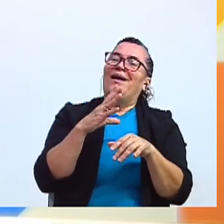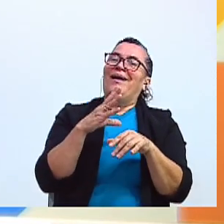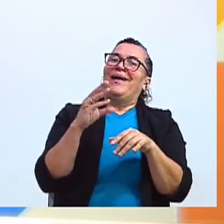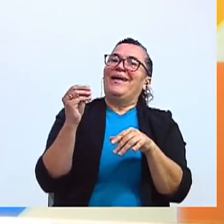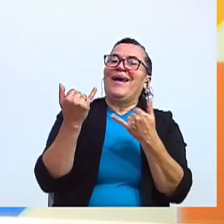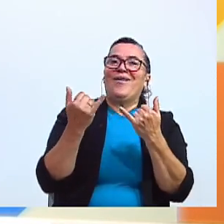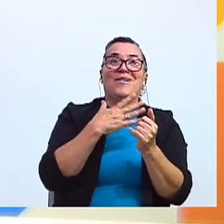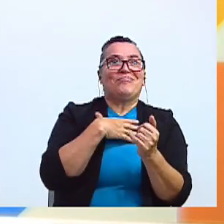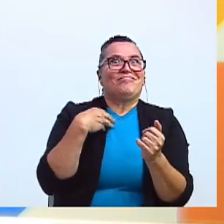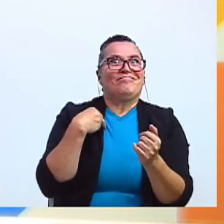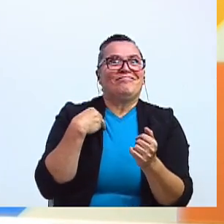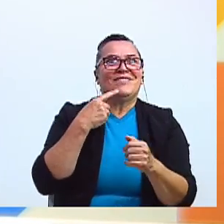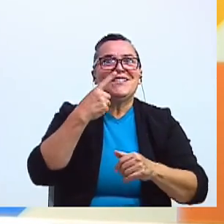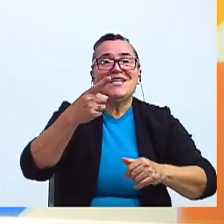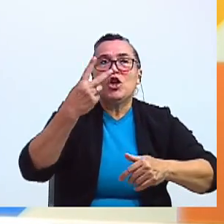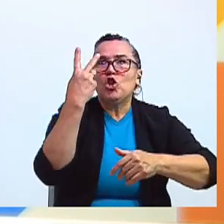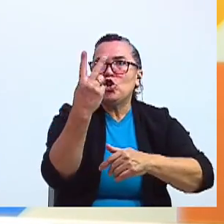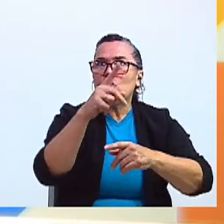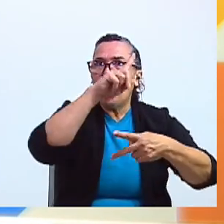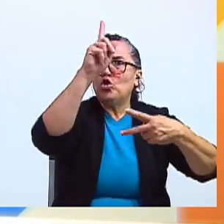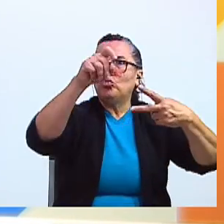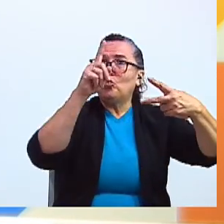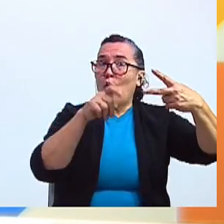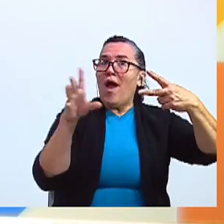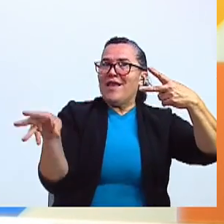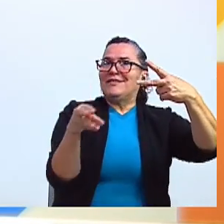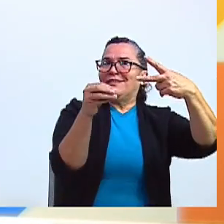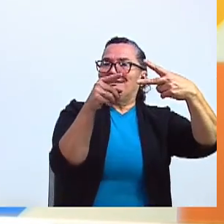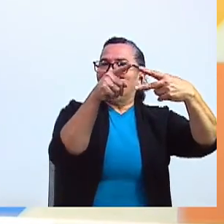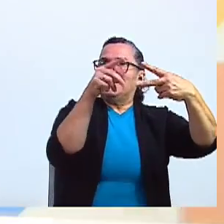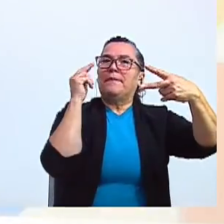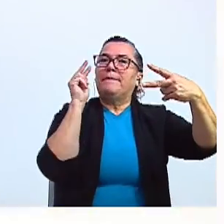I'd like to ask you these two other questions. Look at them.